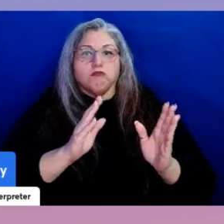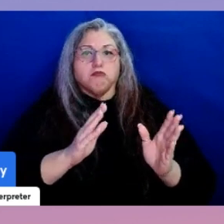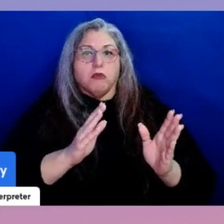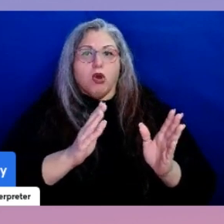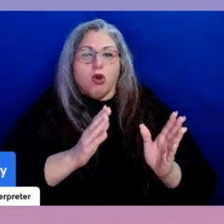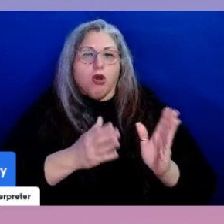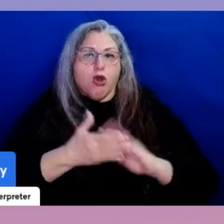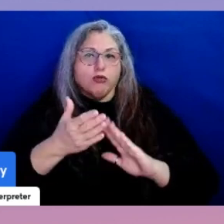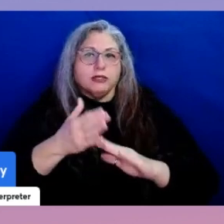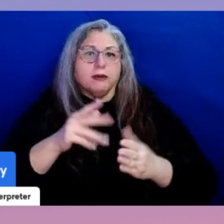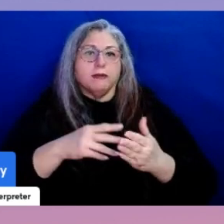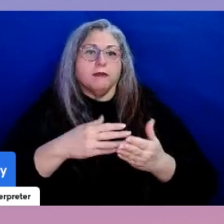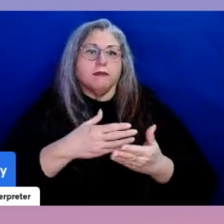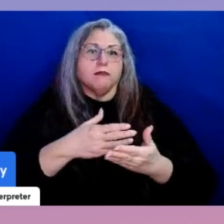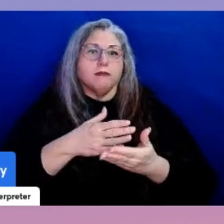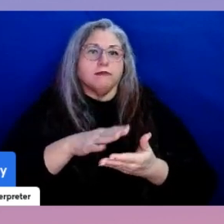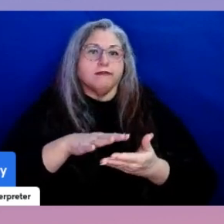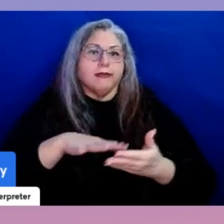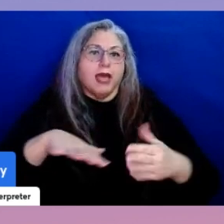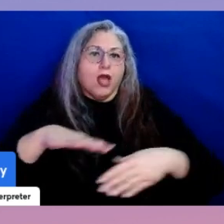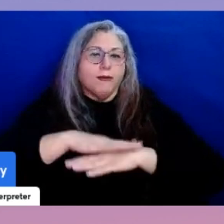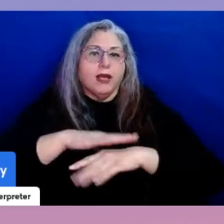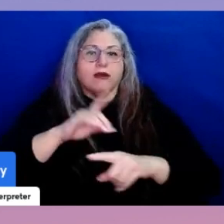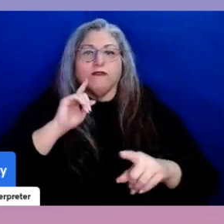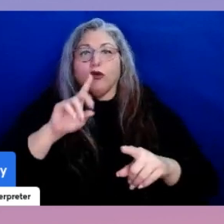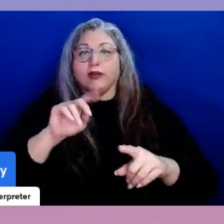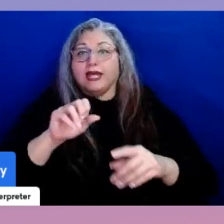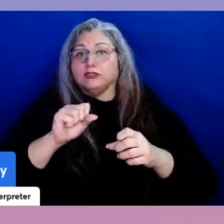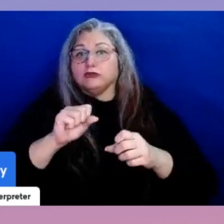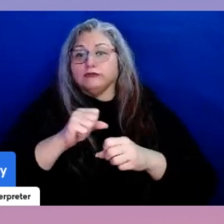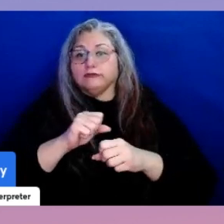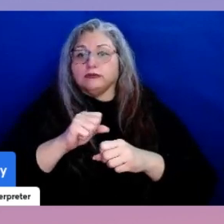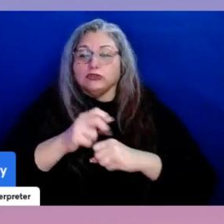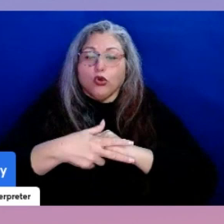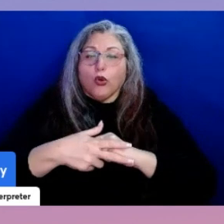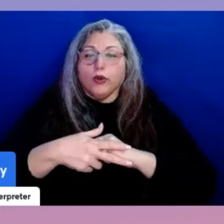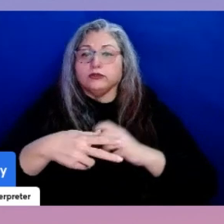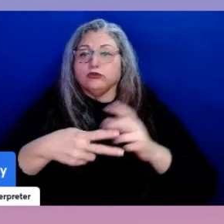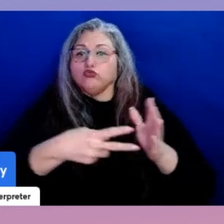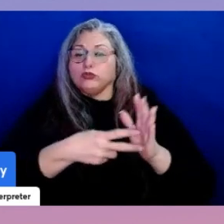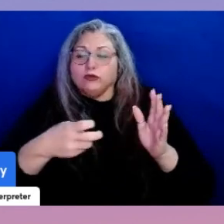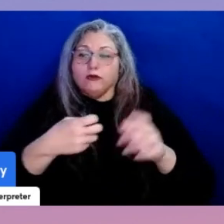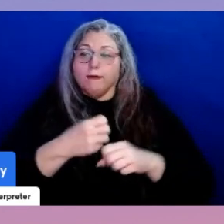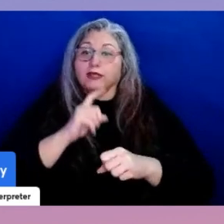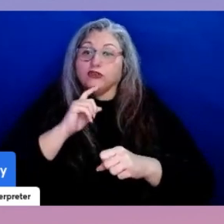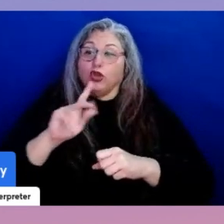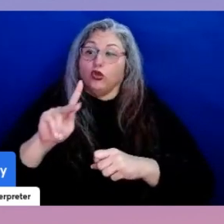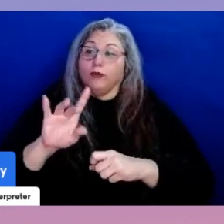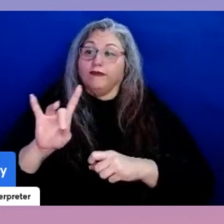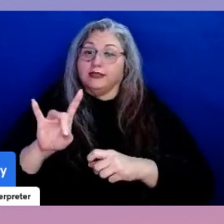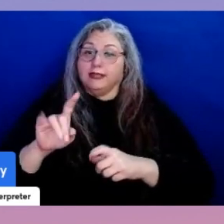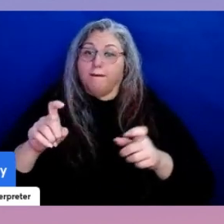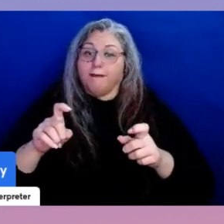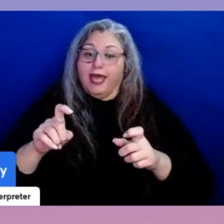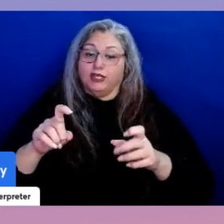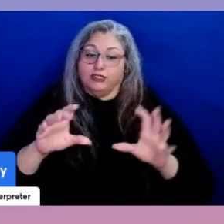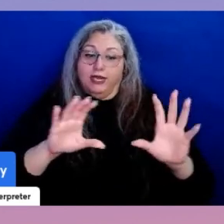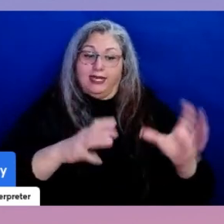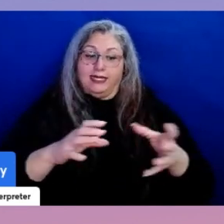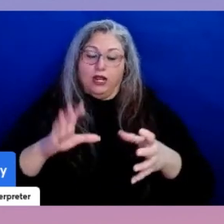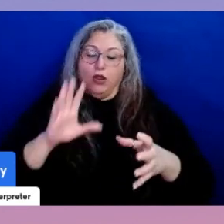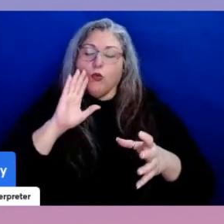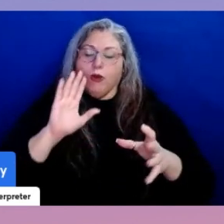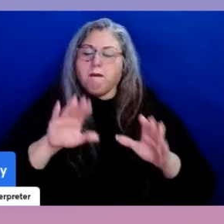Cloud SQL for data storage and retrieval. This integration ensures that Kubernetes managed containers have access to